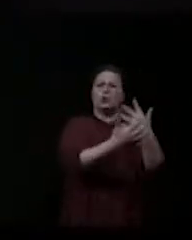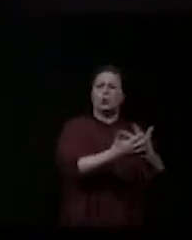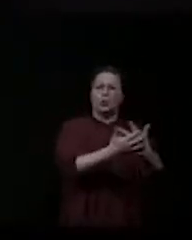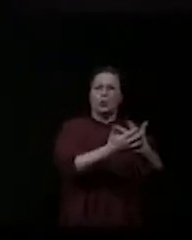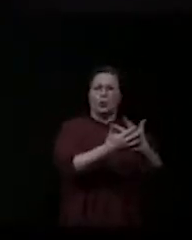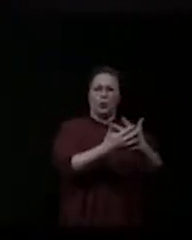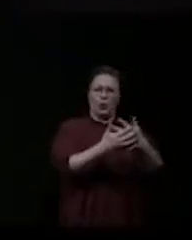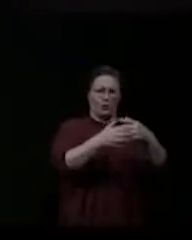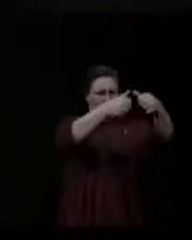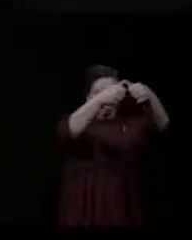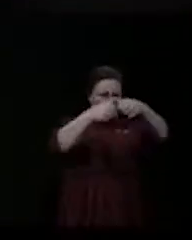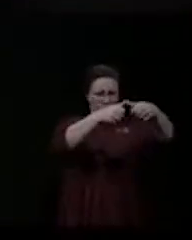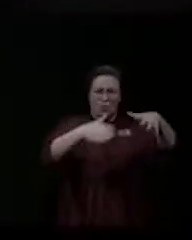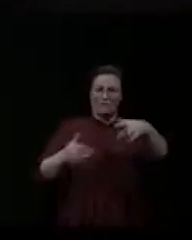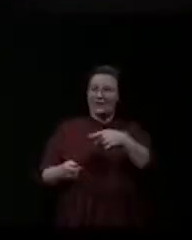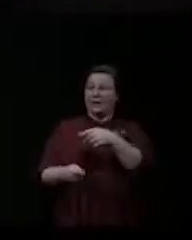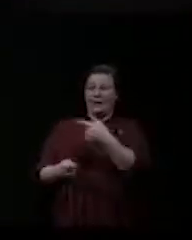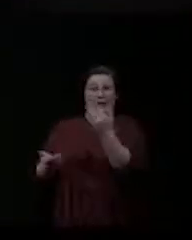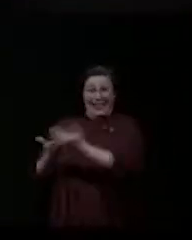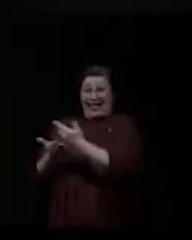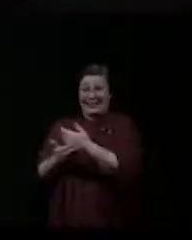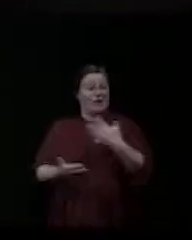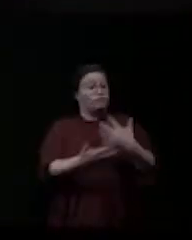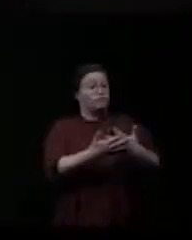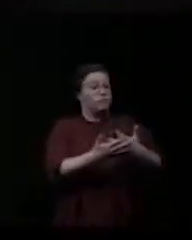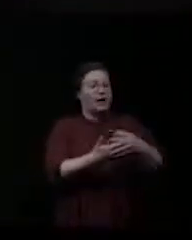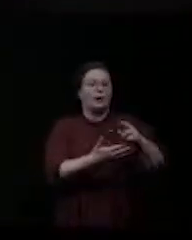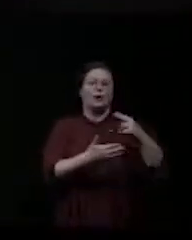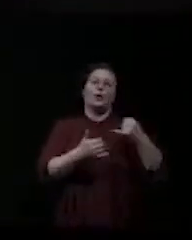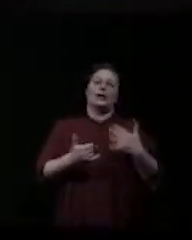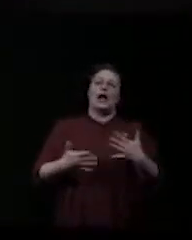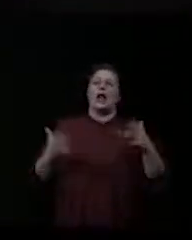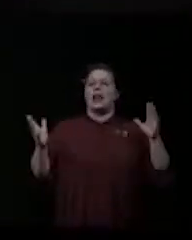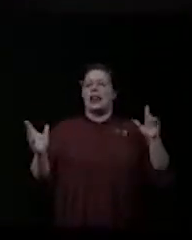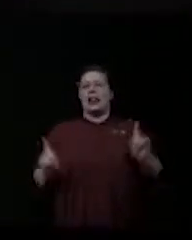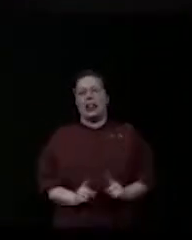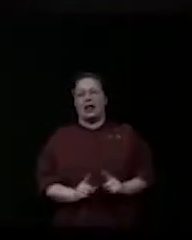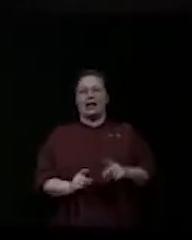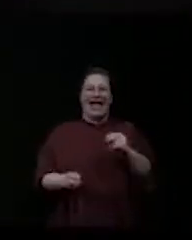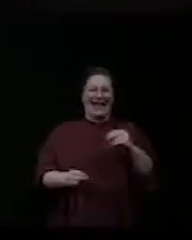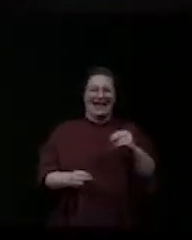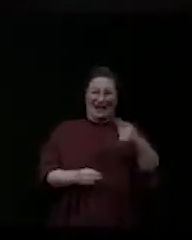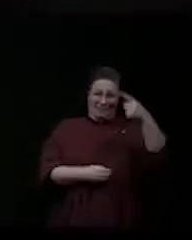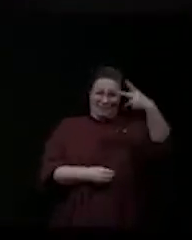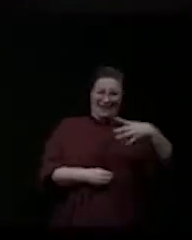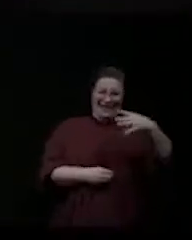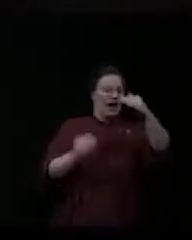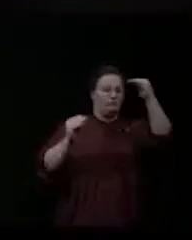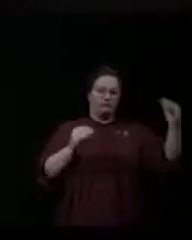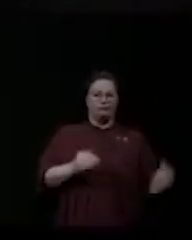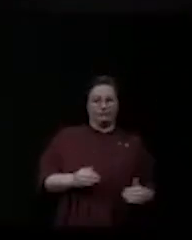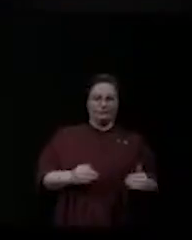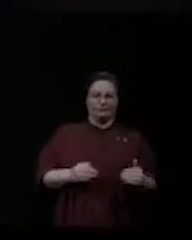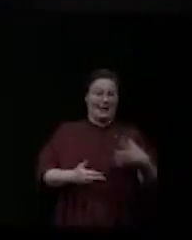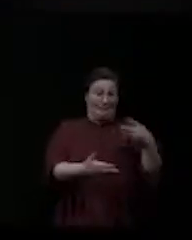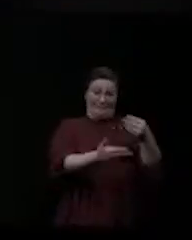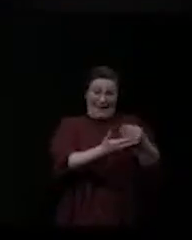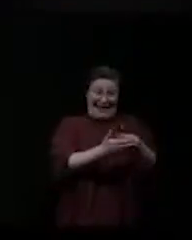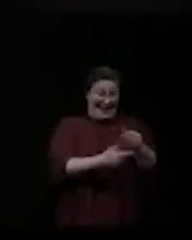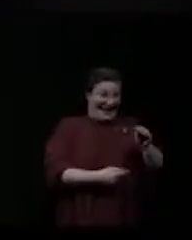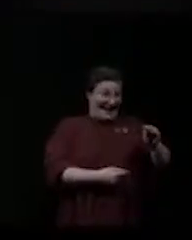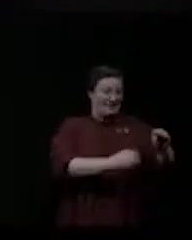infrastructure are now abandoning or deprioritizing it, choosing instead to